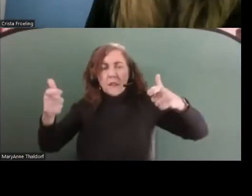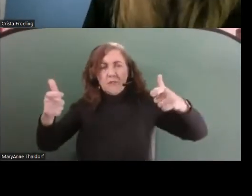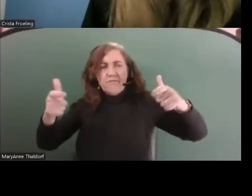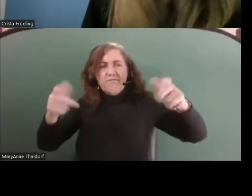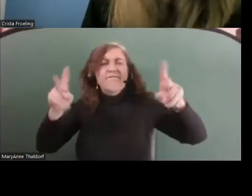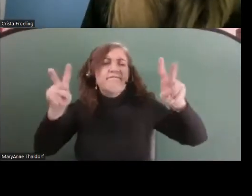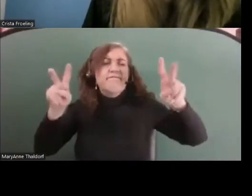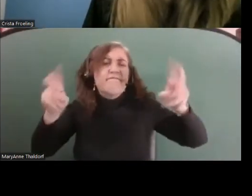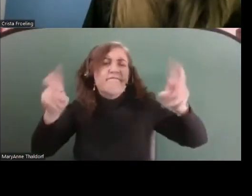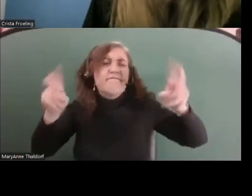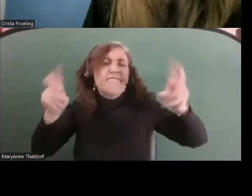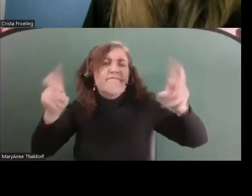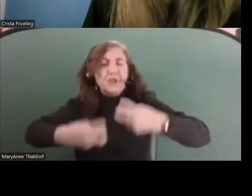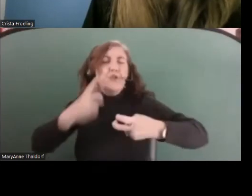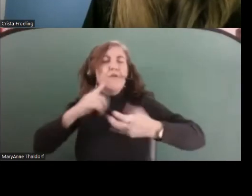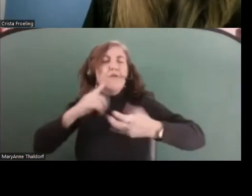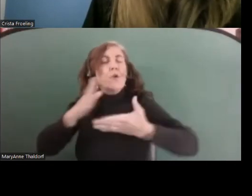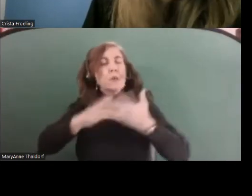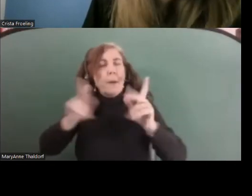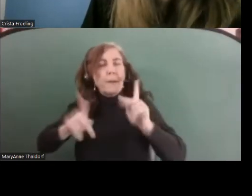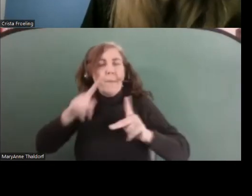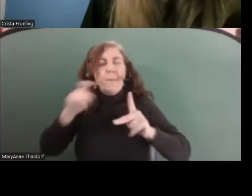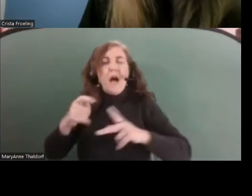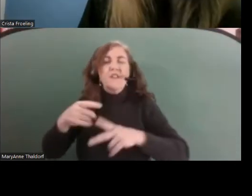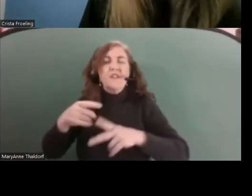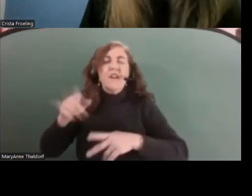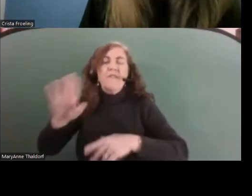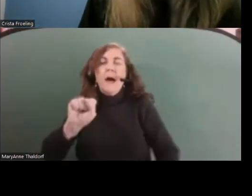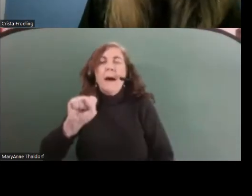timing. They're working on it, but this is what hear